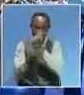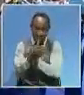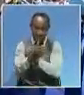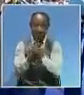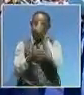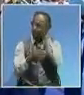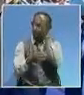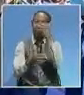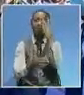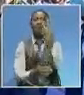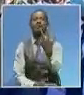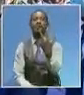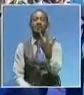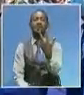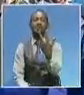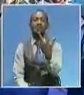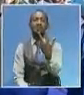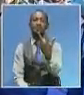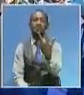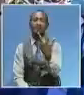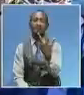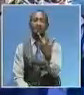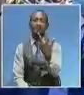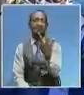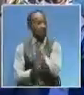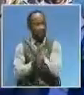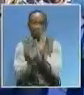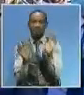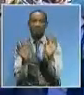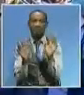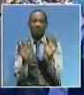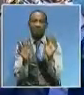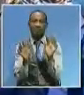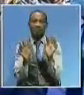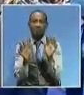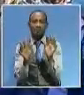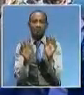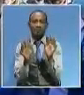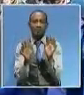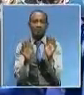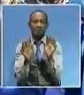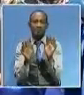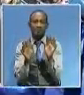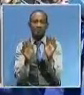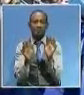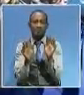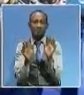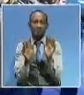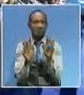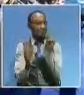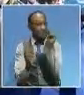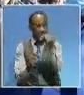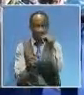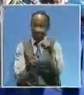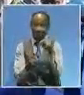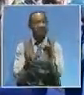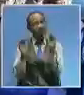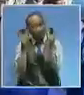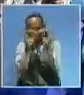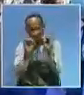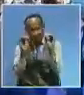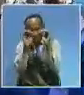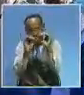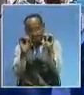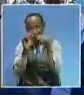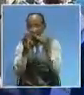Father. Isn't it? Yeah, right. That's it. So it is a non-issue. It's an issue where